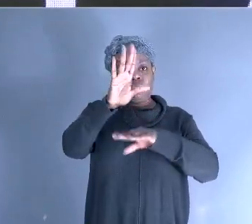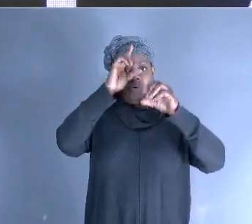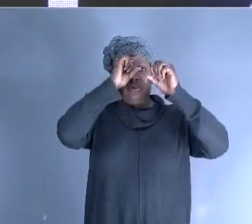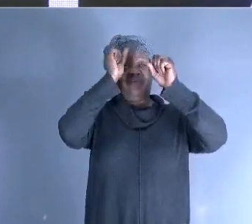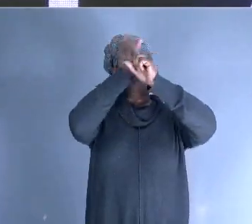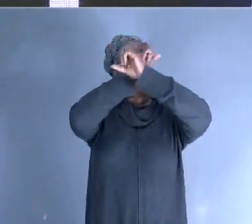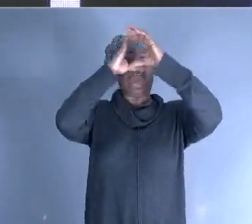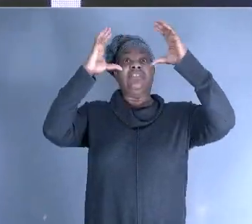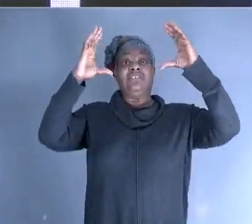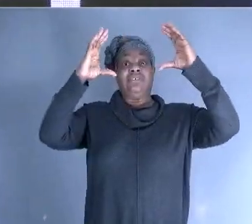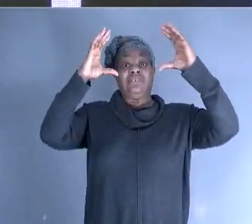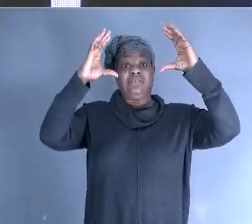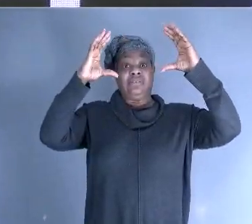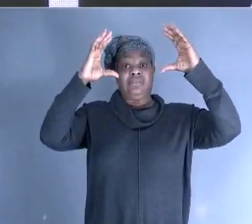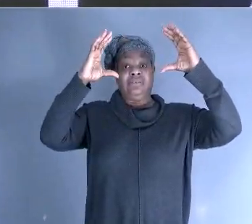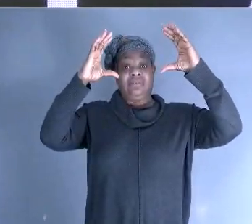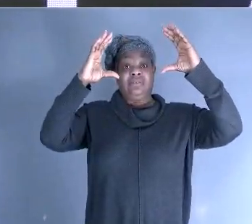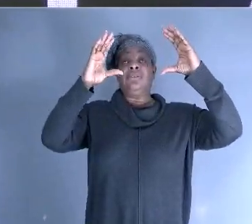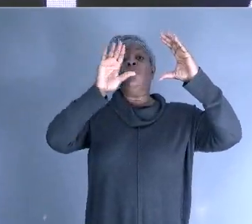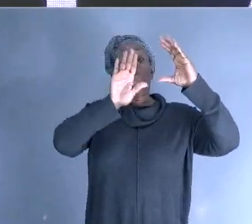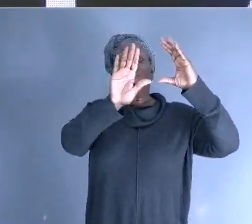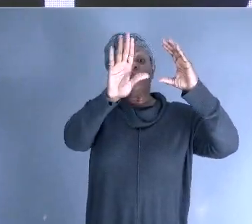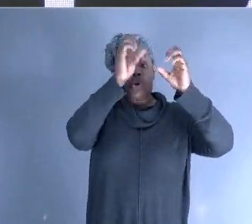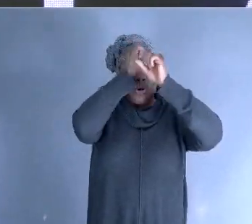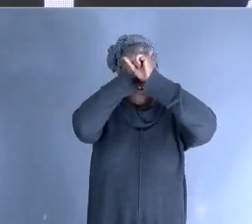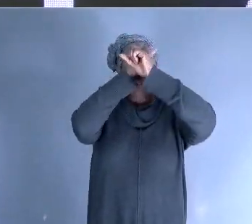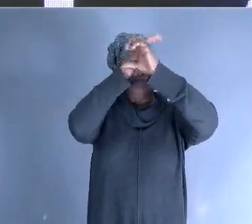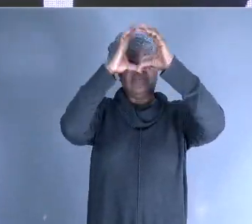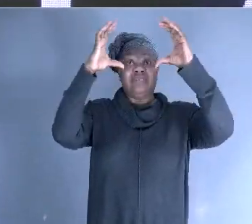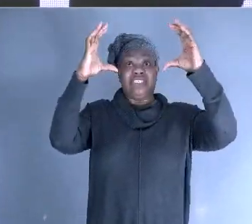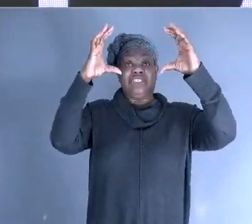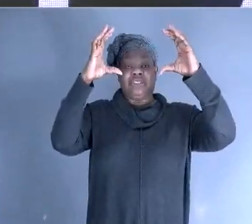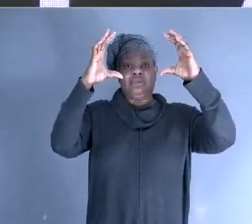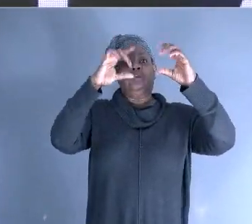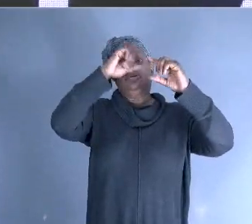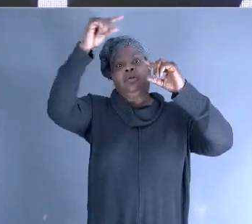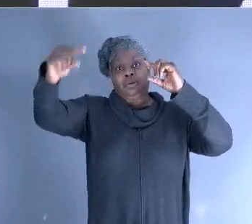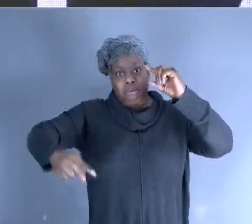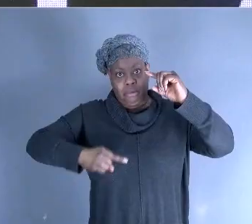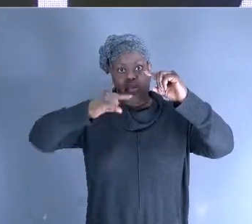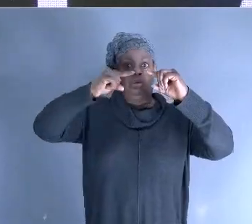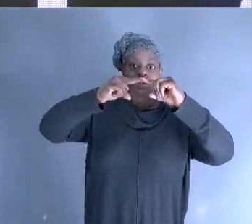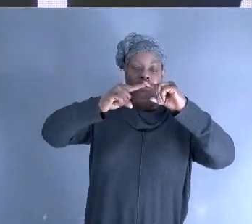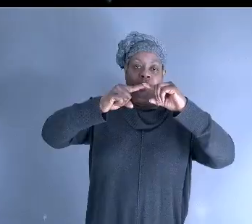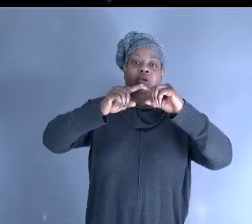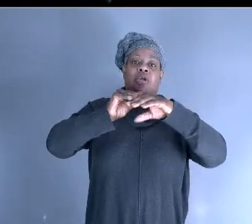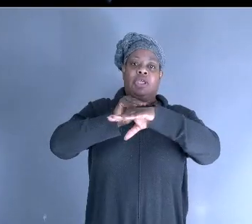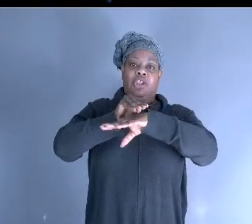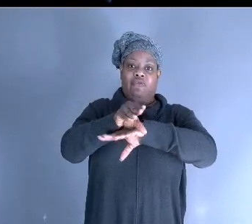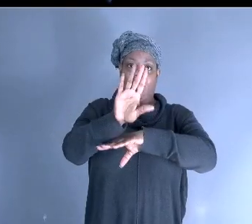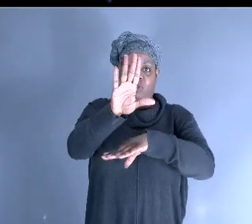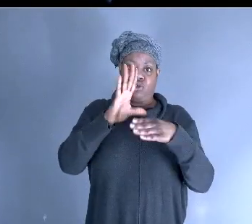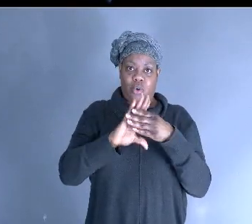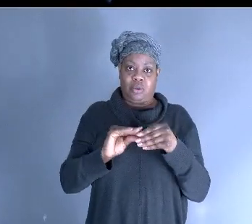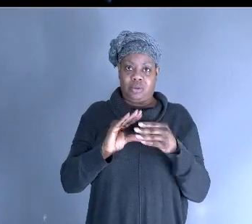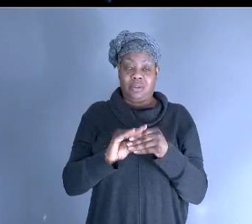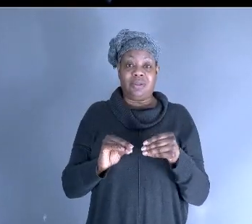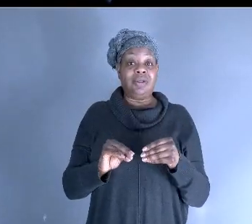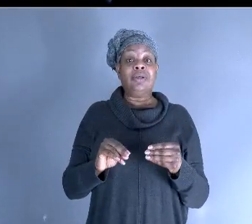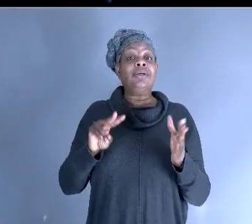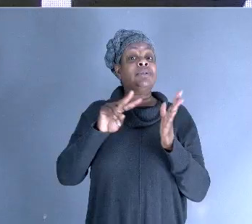see will determine what you say. So say what you see so you can see what you say